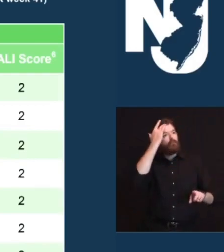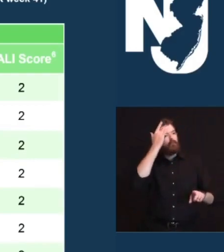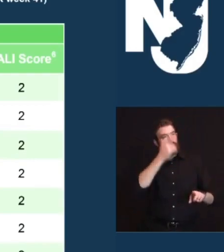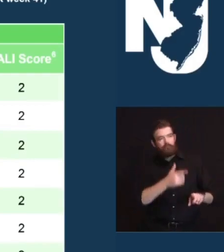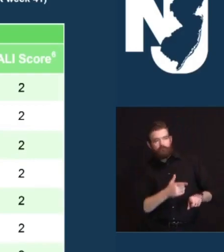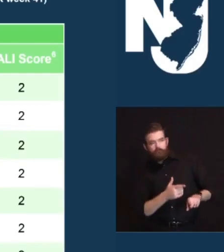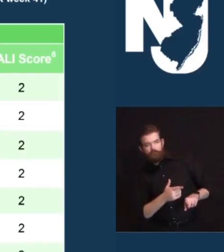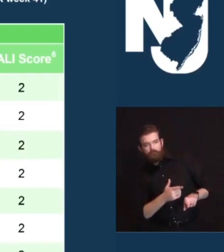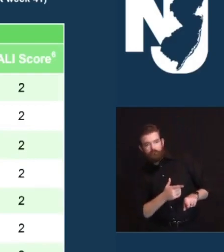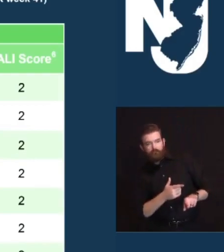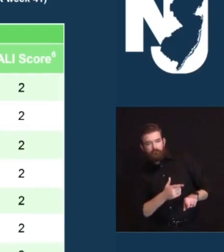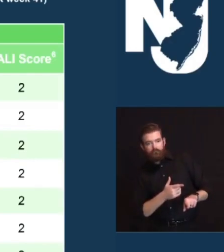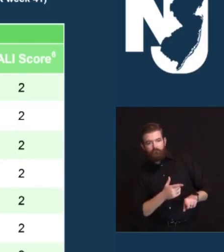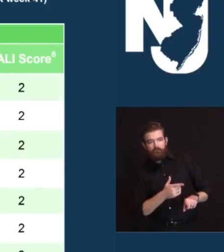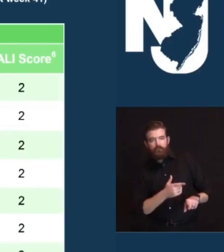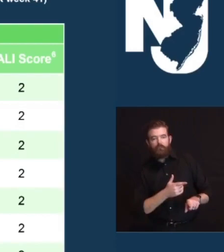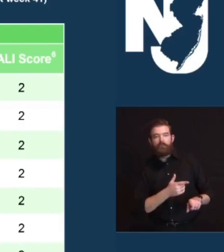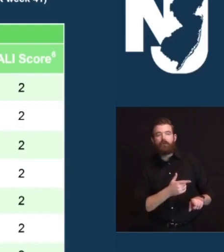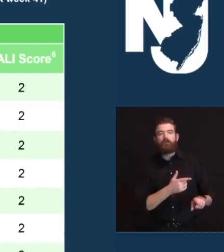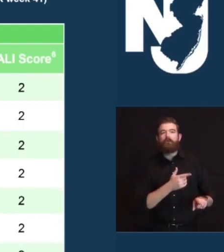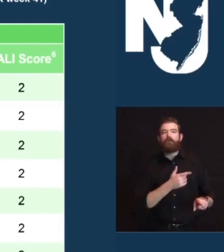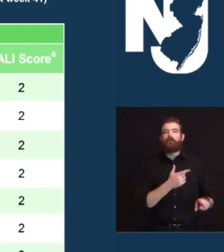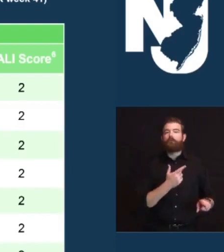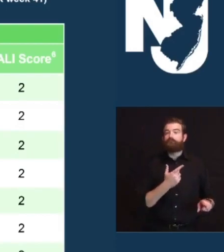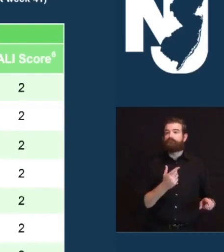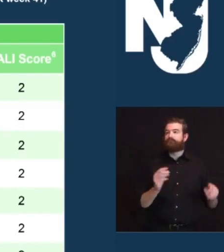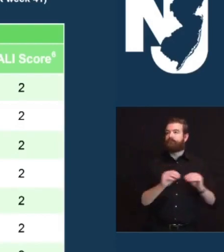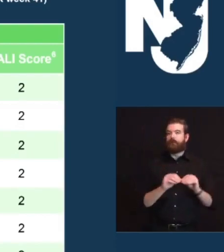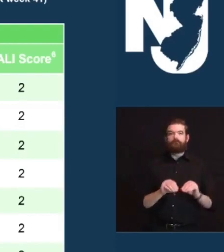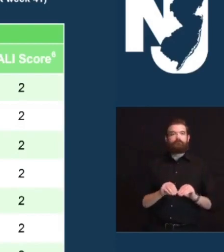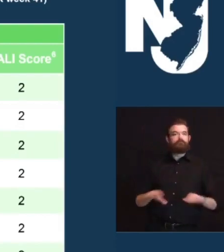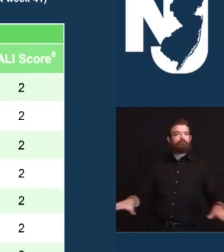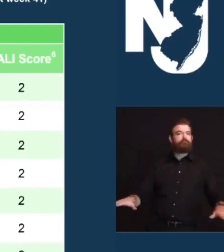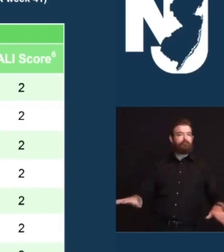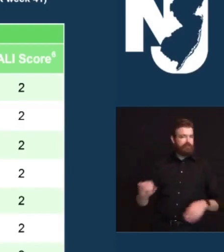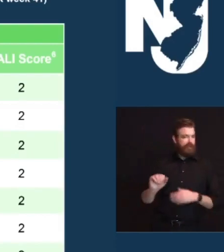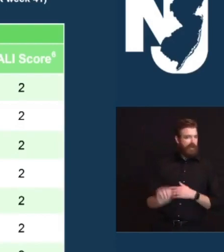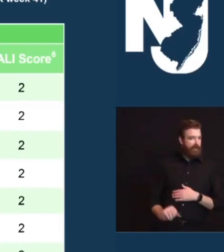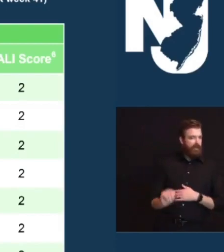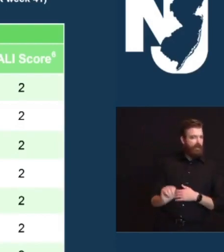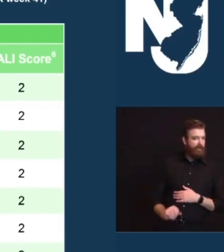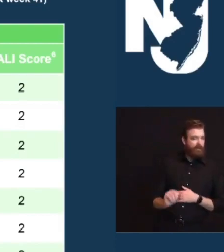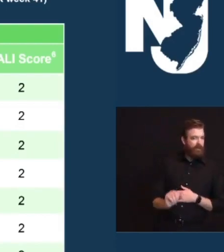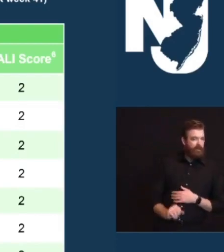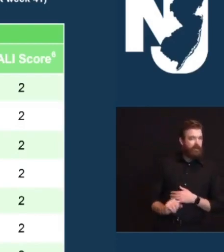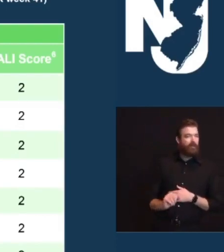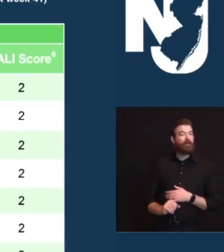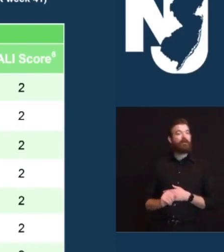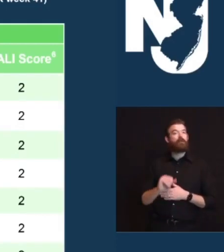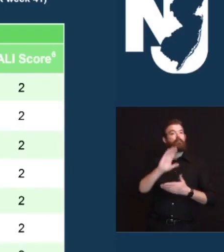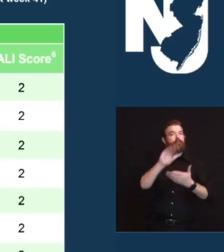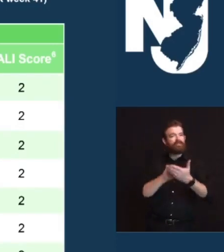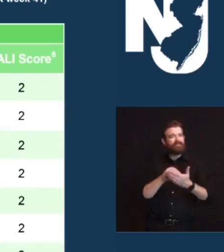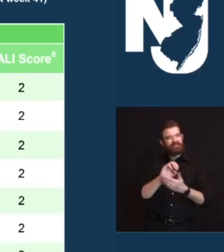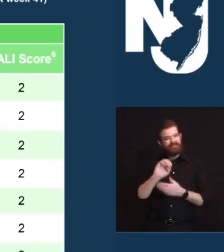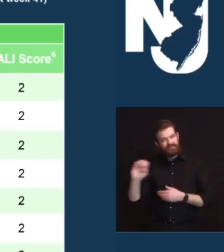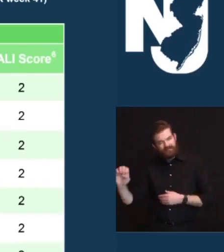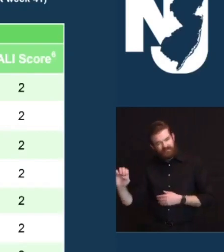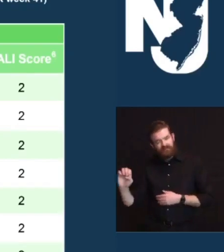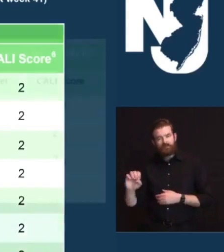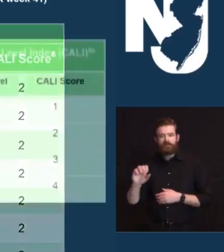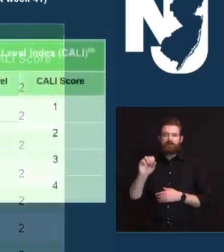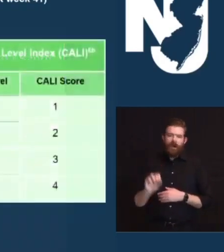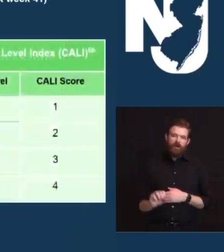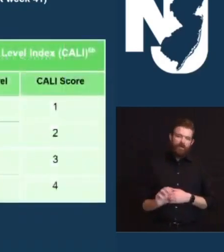are increases in percent positivity in the Central East, the Southwest, and the Southeast.